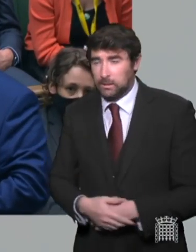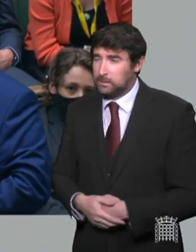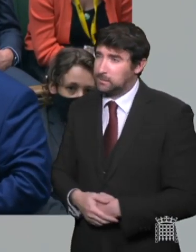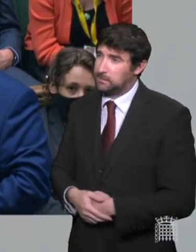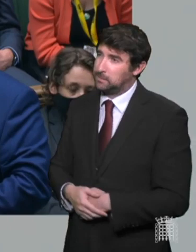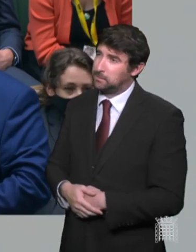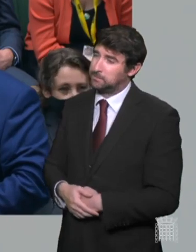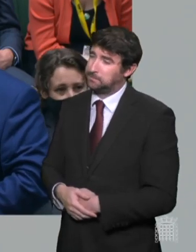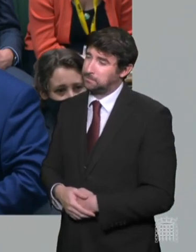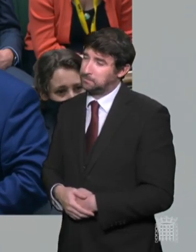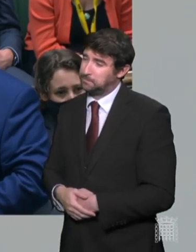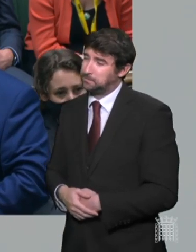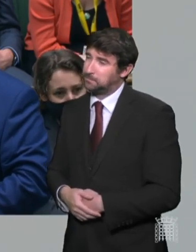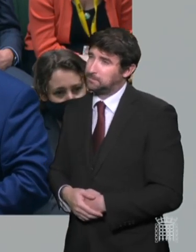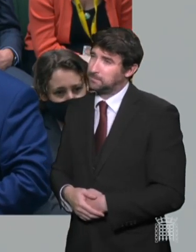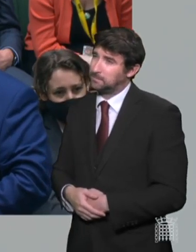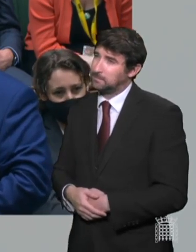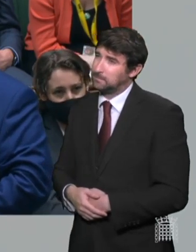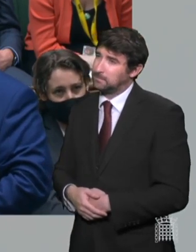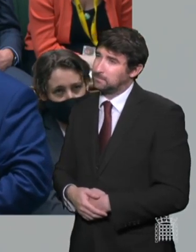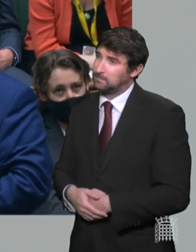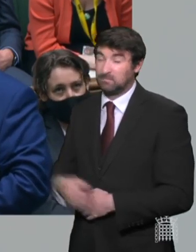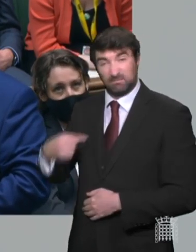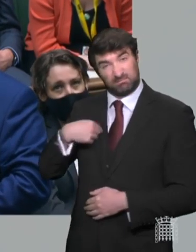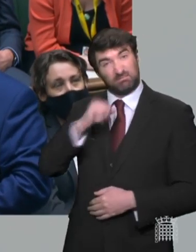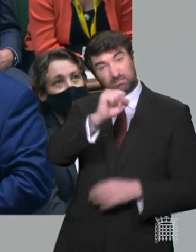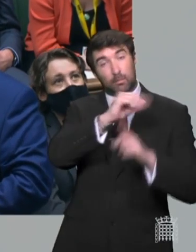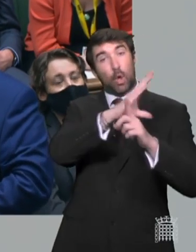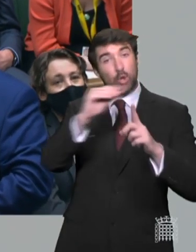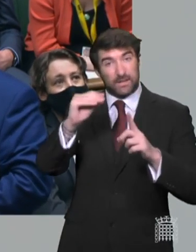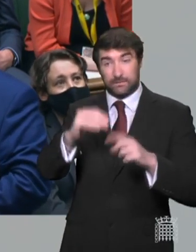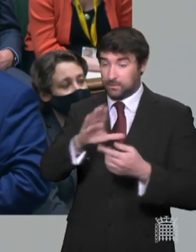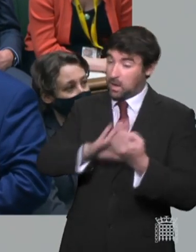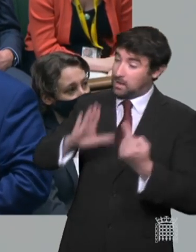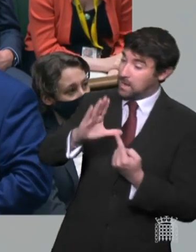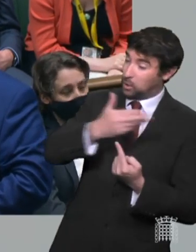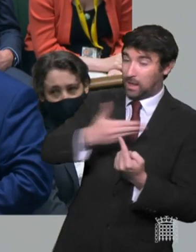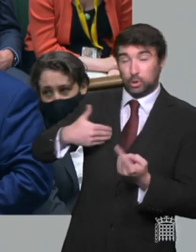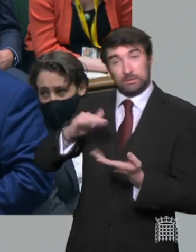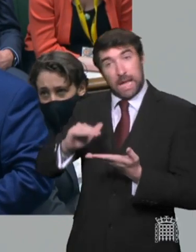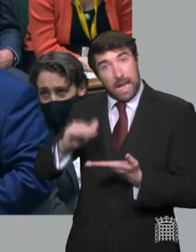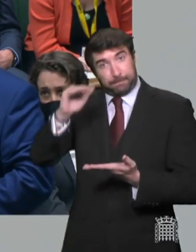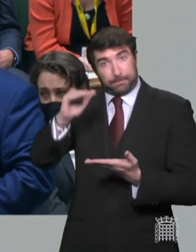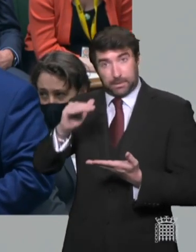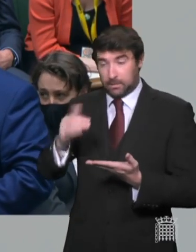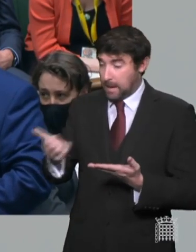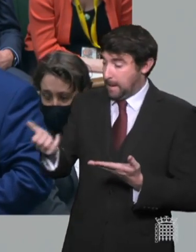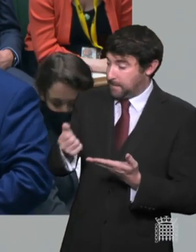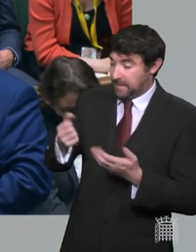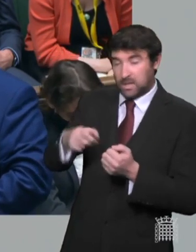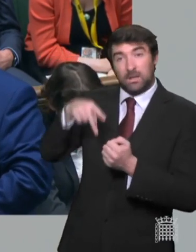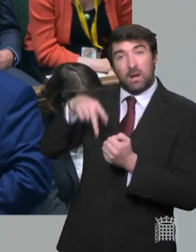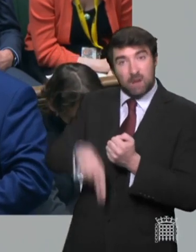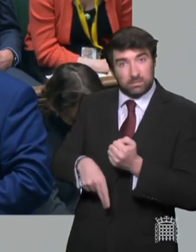see furlough scrapped, universal credit cut, more tax hikes for the low paid. Let us be in no